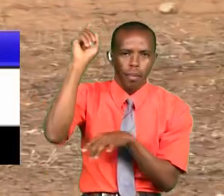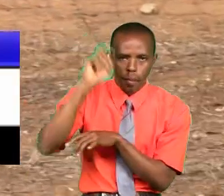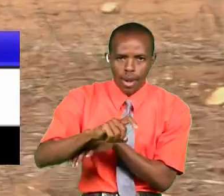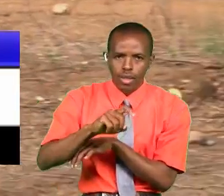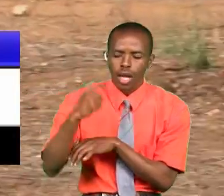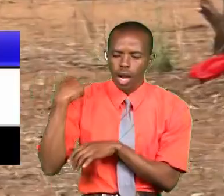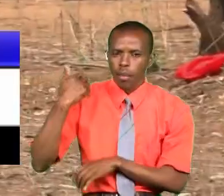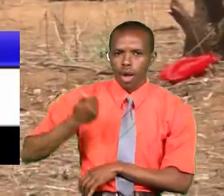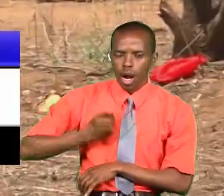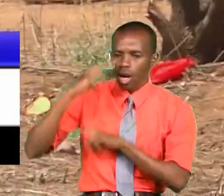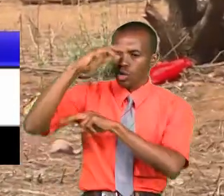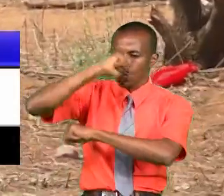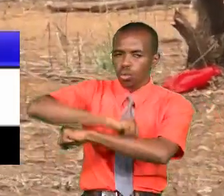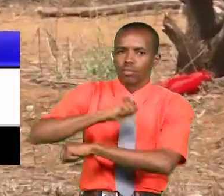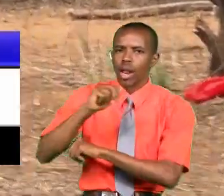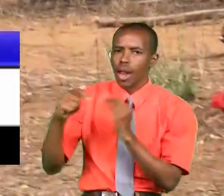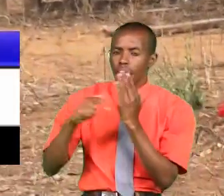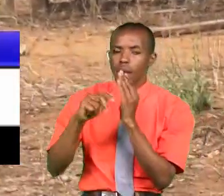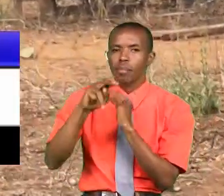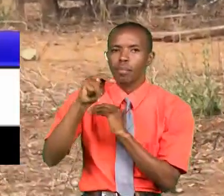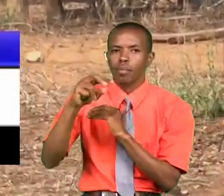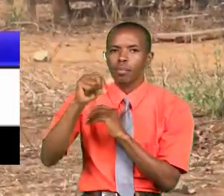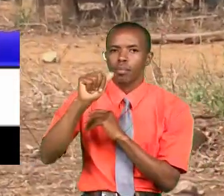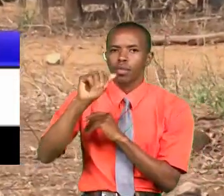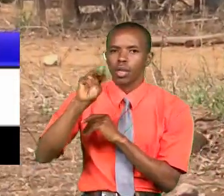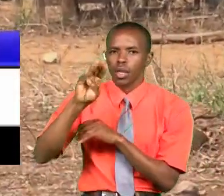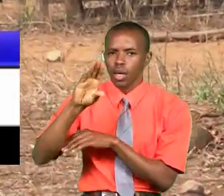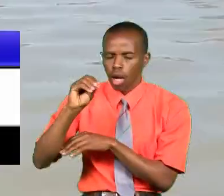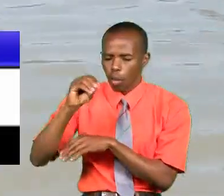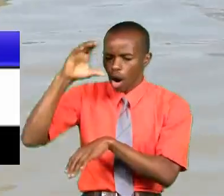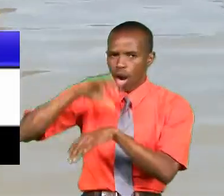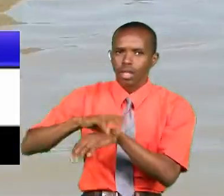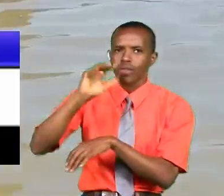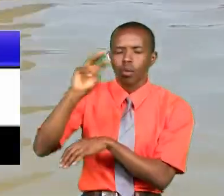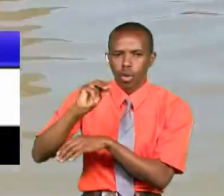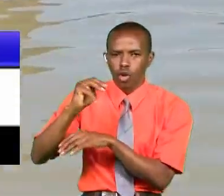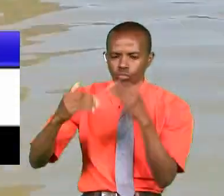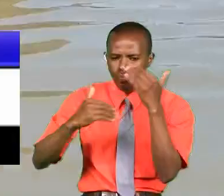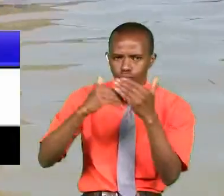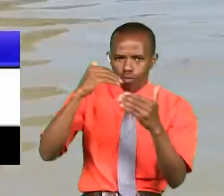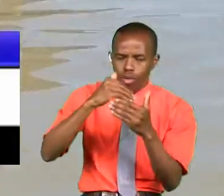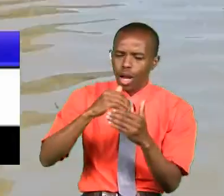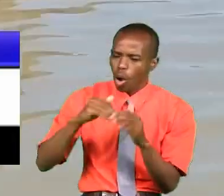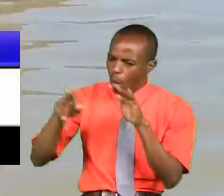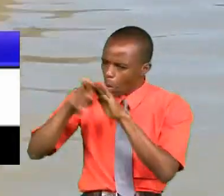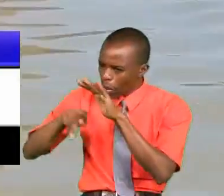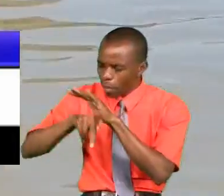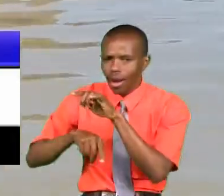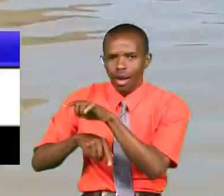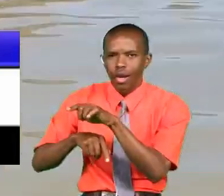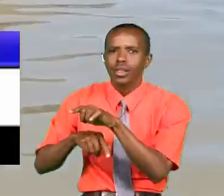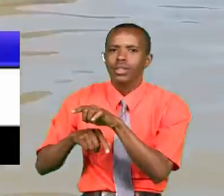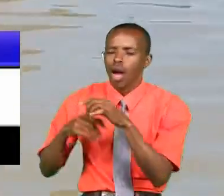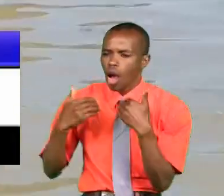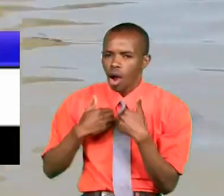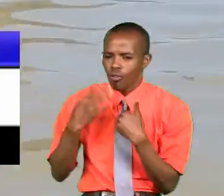Nambo Girls Secondary School has already received a 5 million boost for reconstruction, despite Nambo Primary School, which hosts